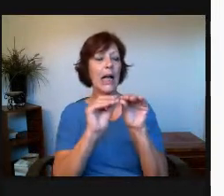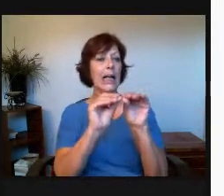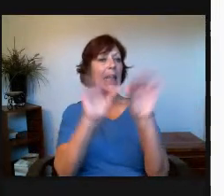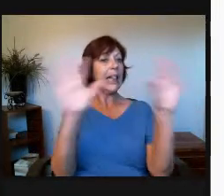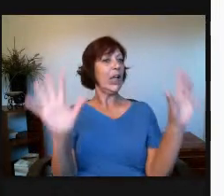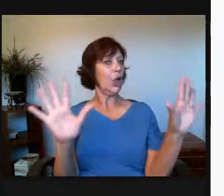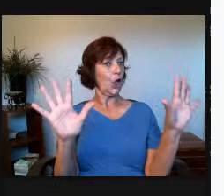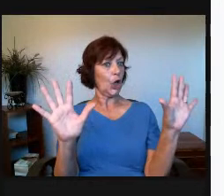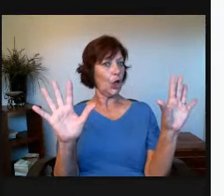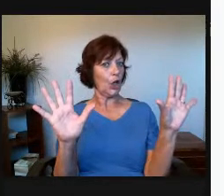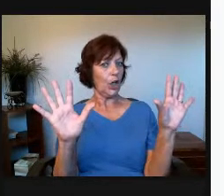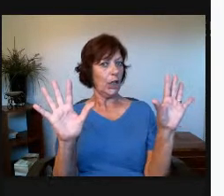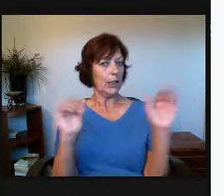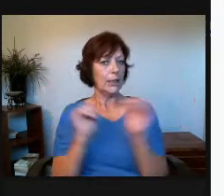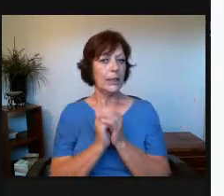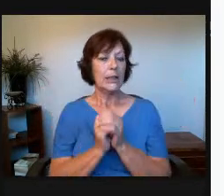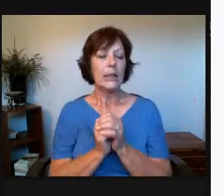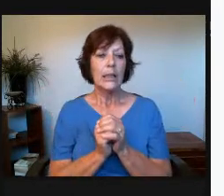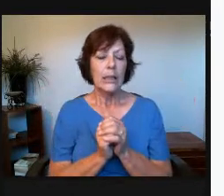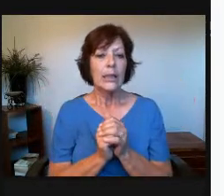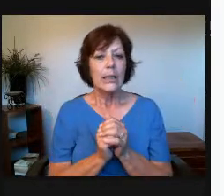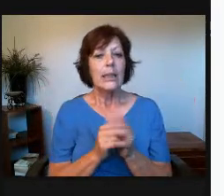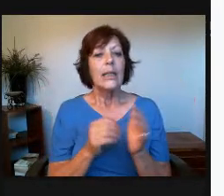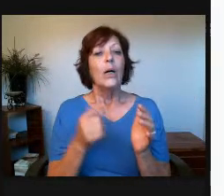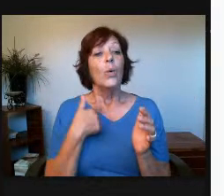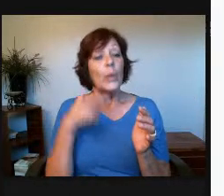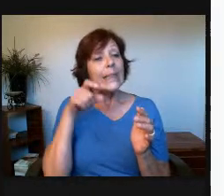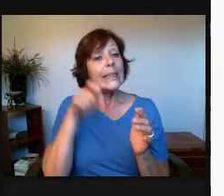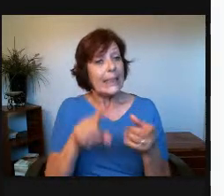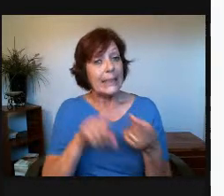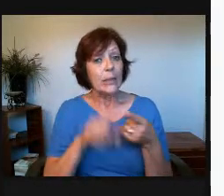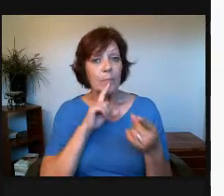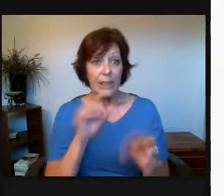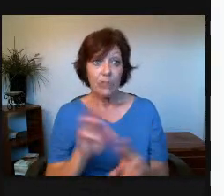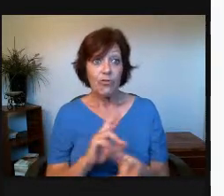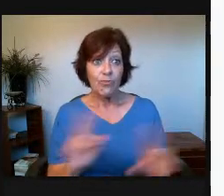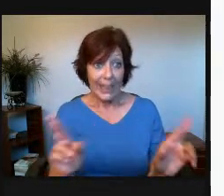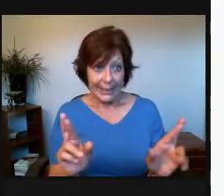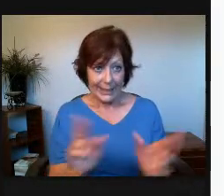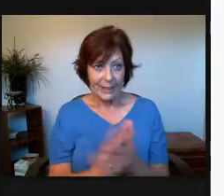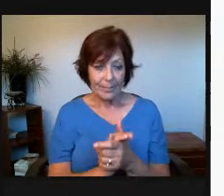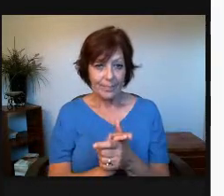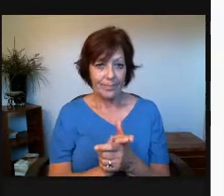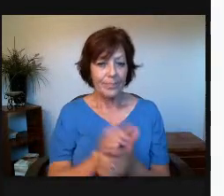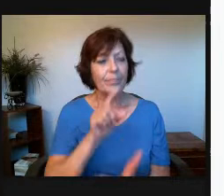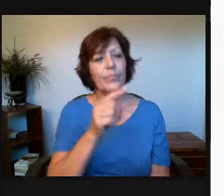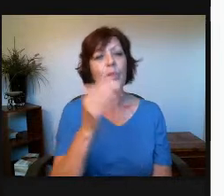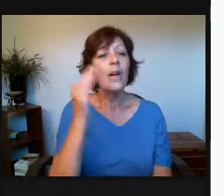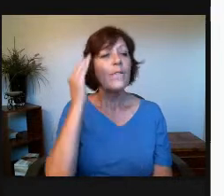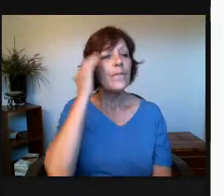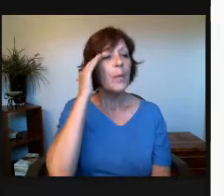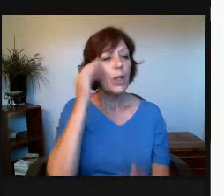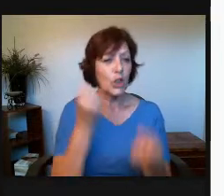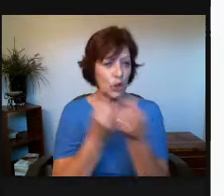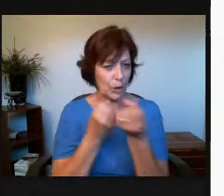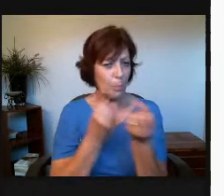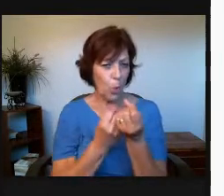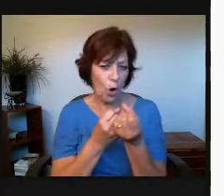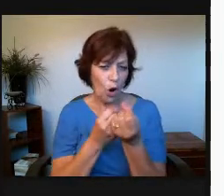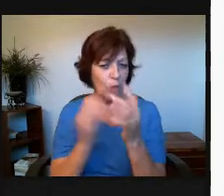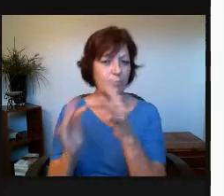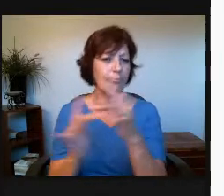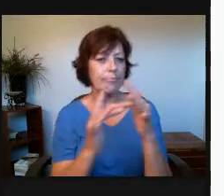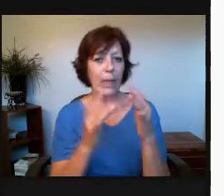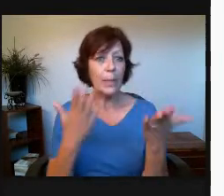clear as we would like it to be sometimes, and we need to be ready for that. Your familiar support network might not